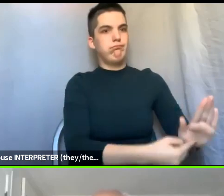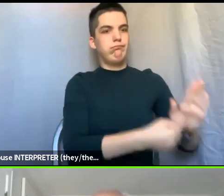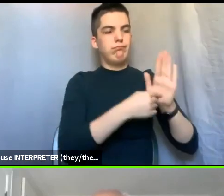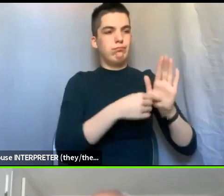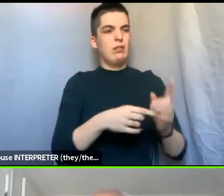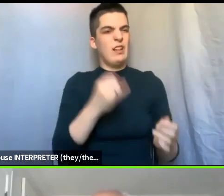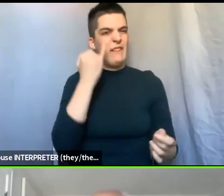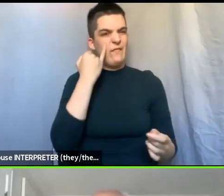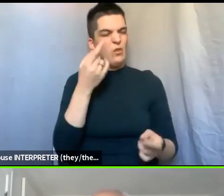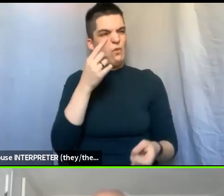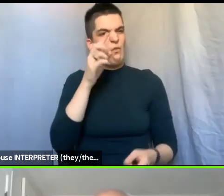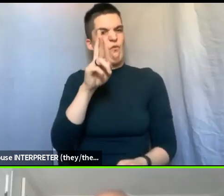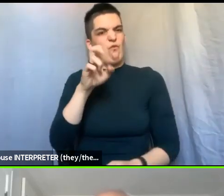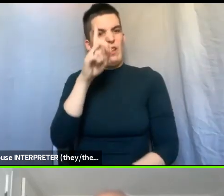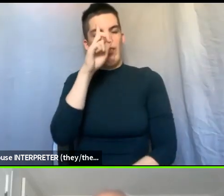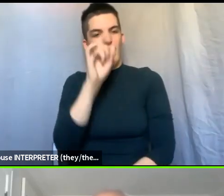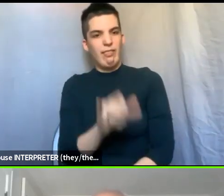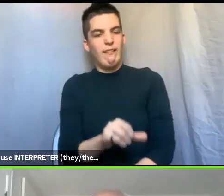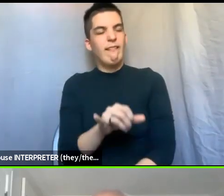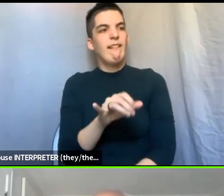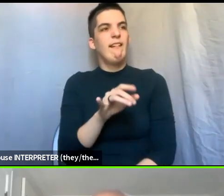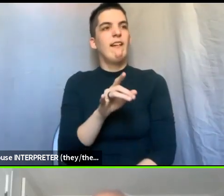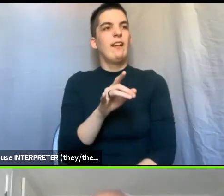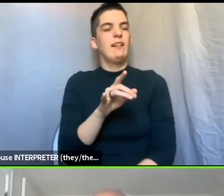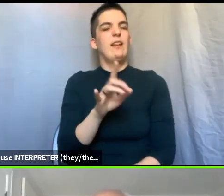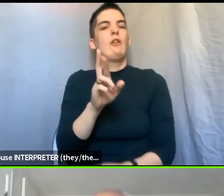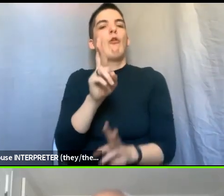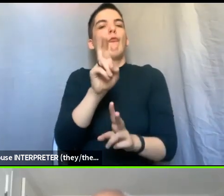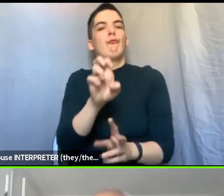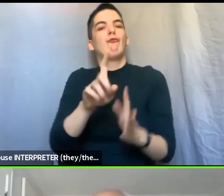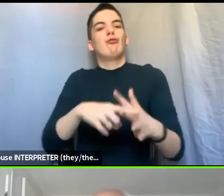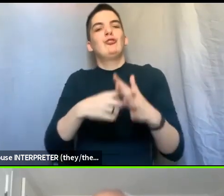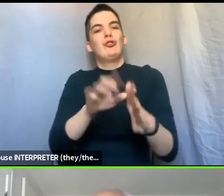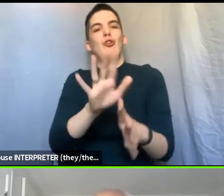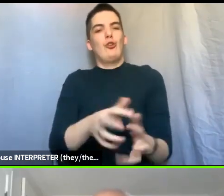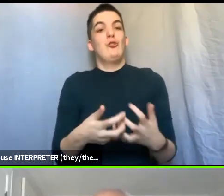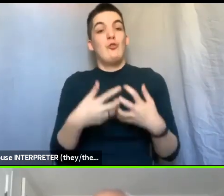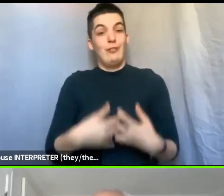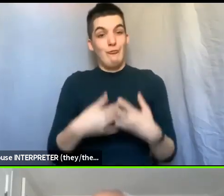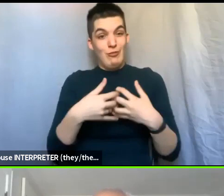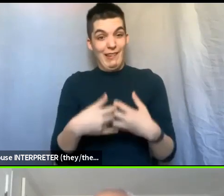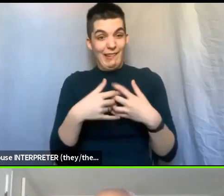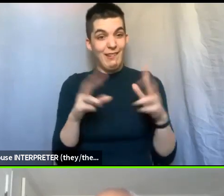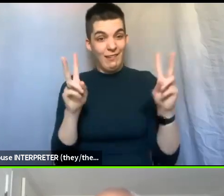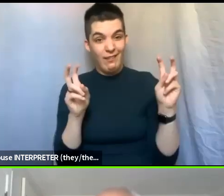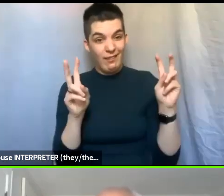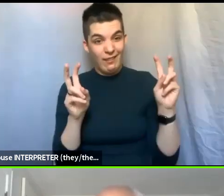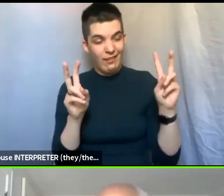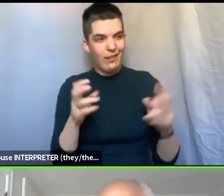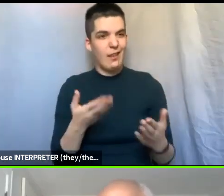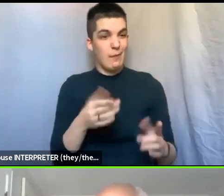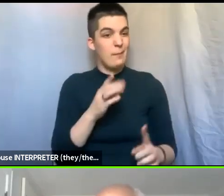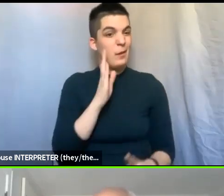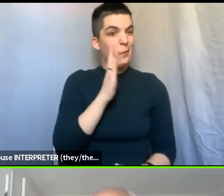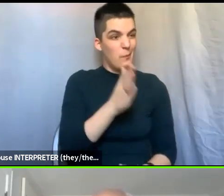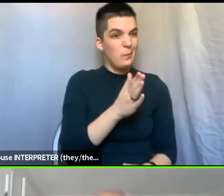that and really restart the engine, then this might have been useful.